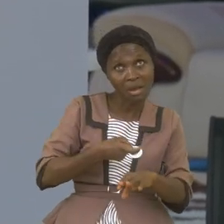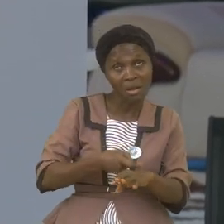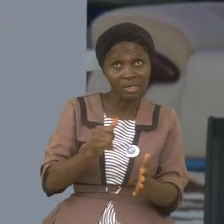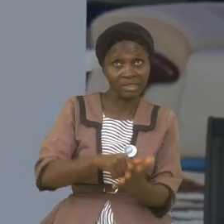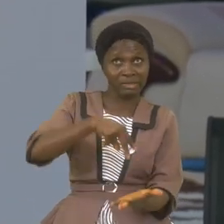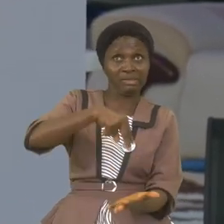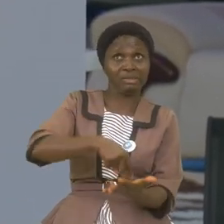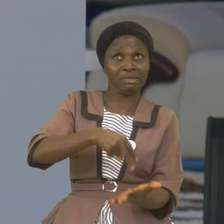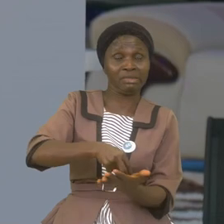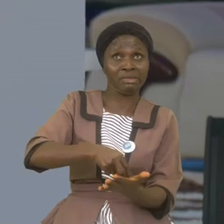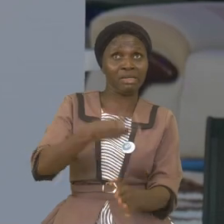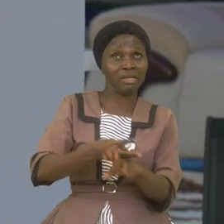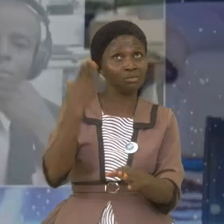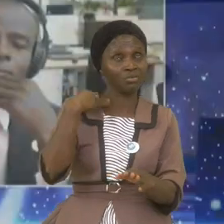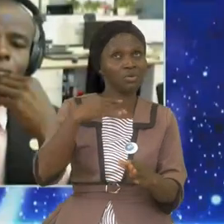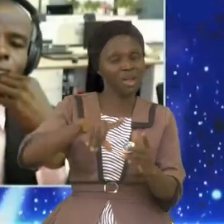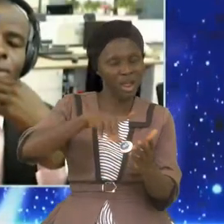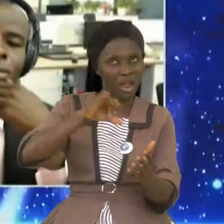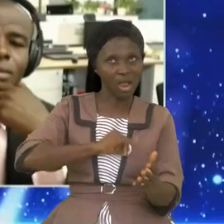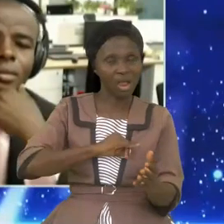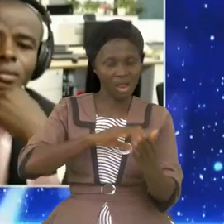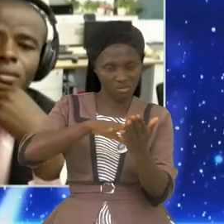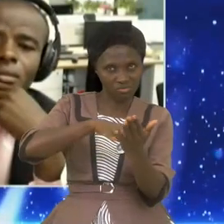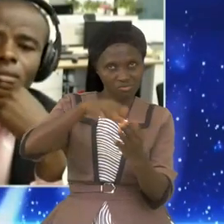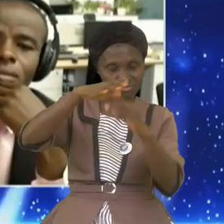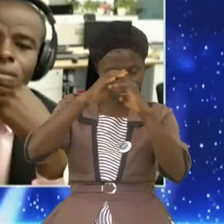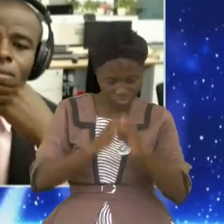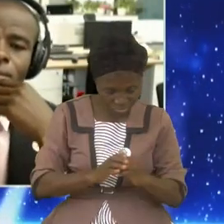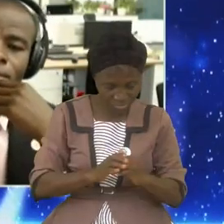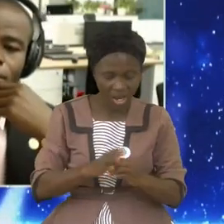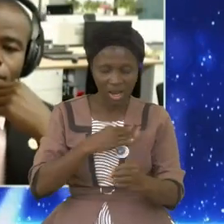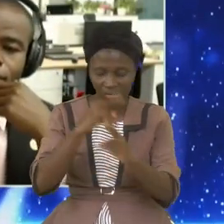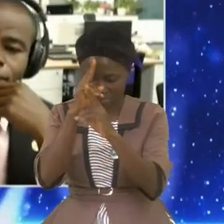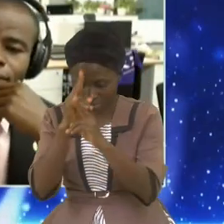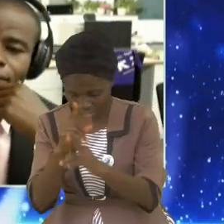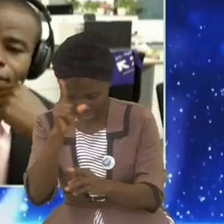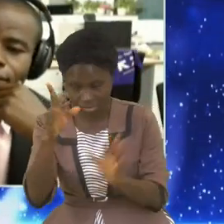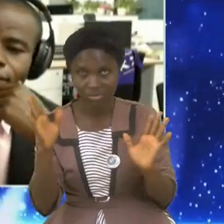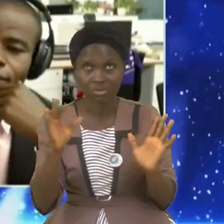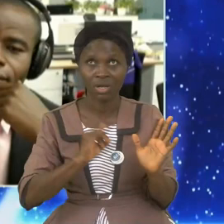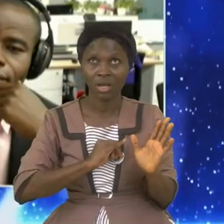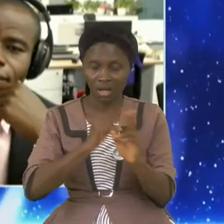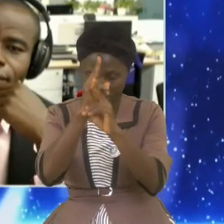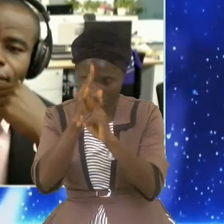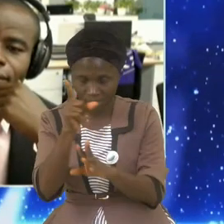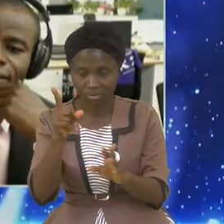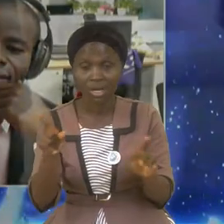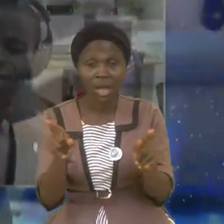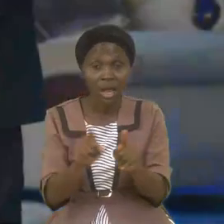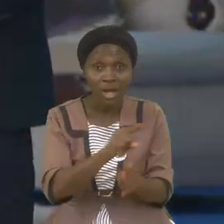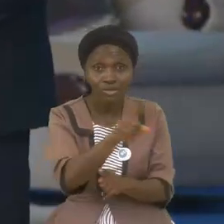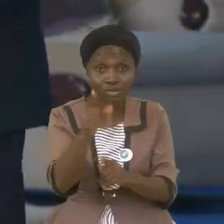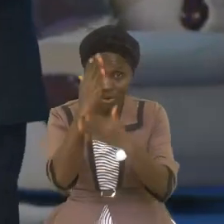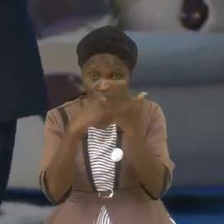stiff. I bend all that and I bow before you. I honor you. I hallow you. As you humble yourself before